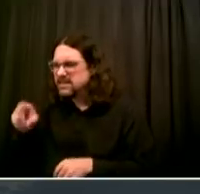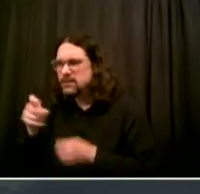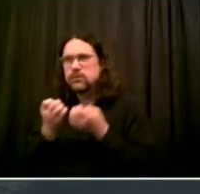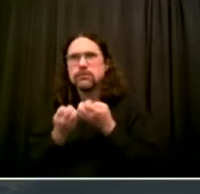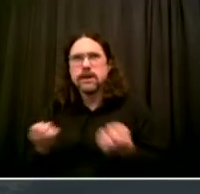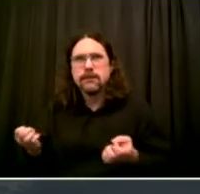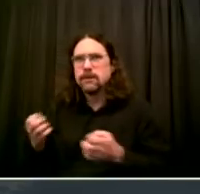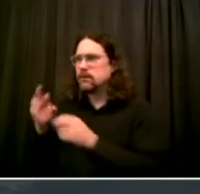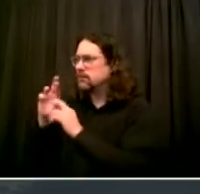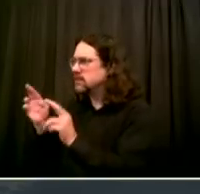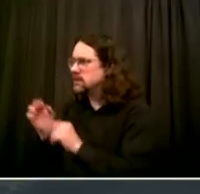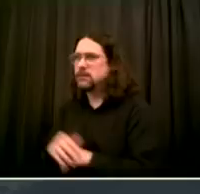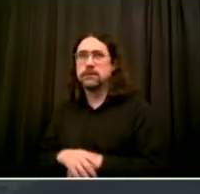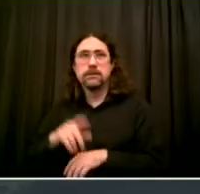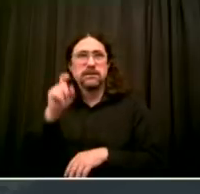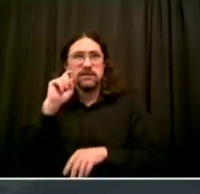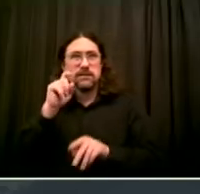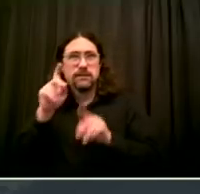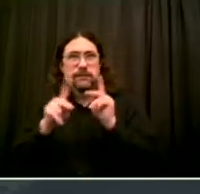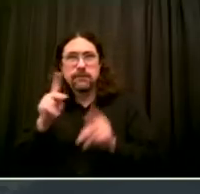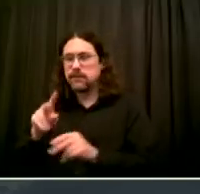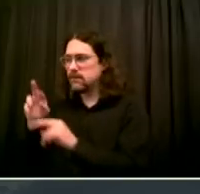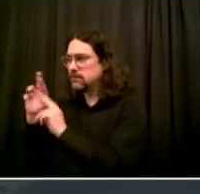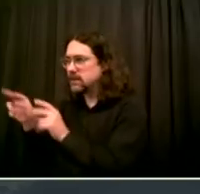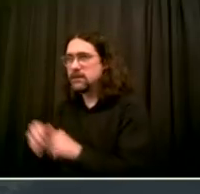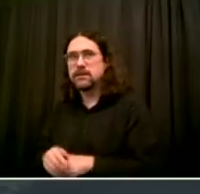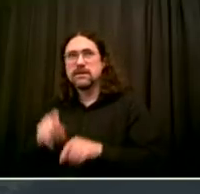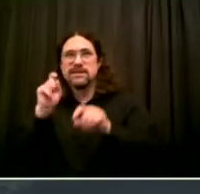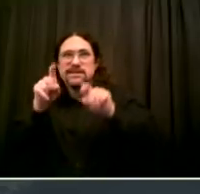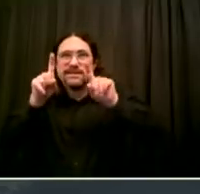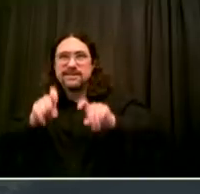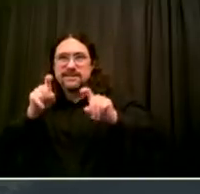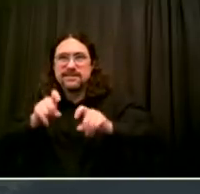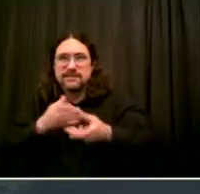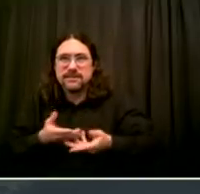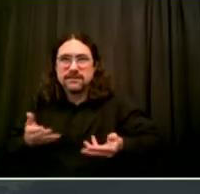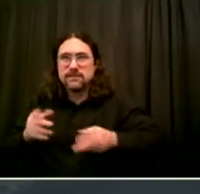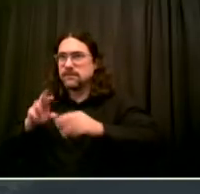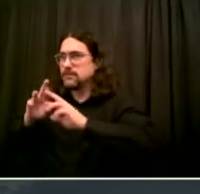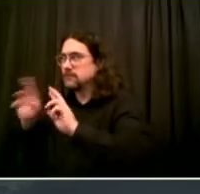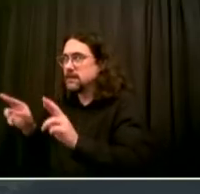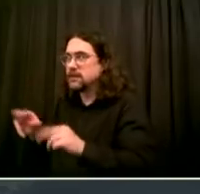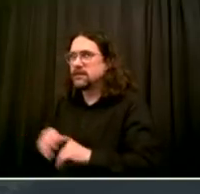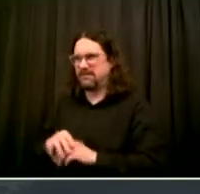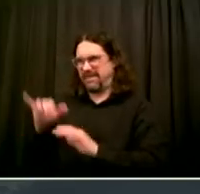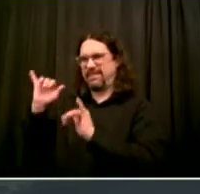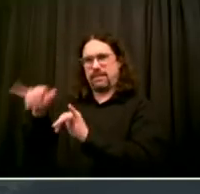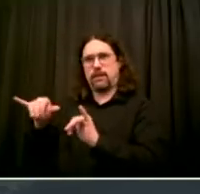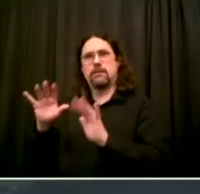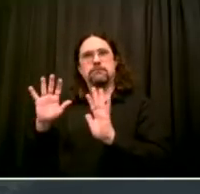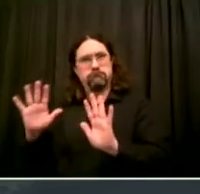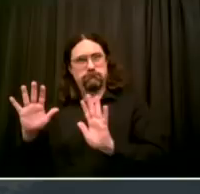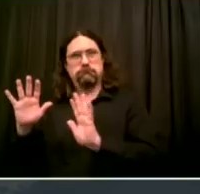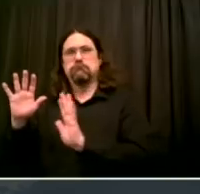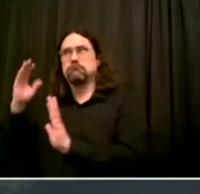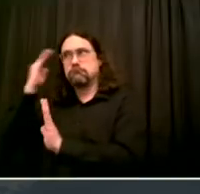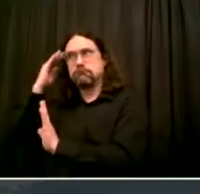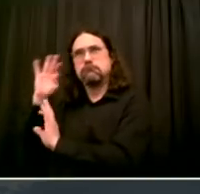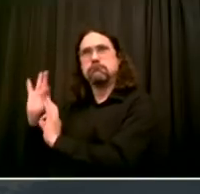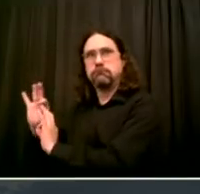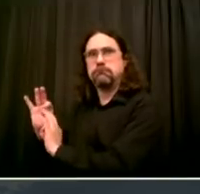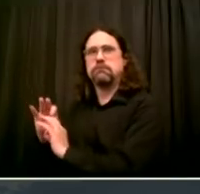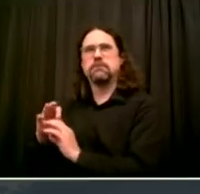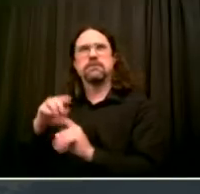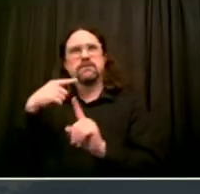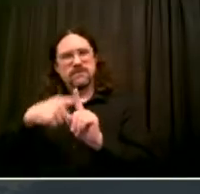take care of people who are found to either be symptomatic or who test